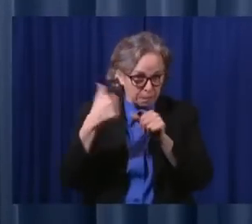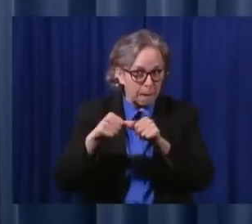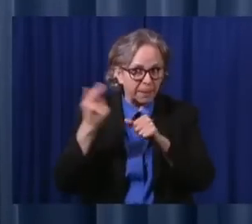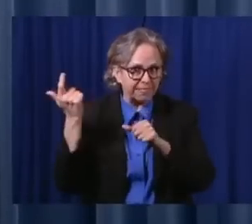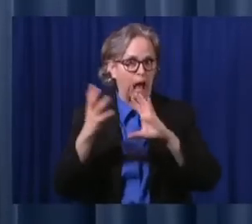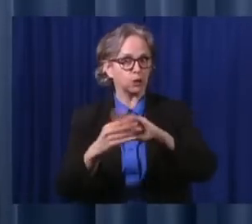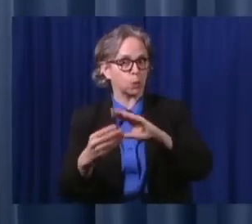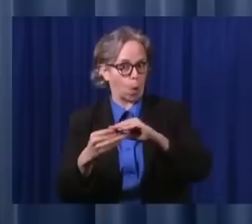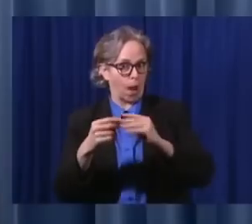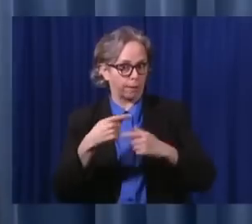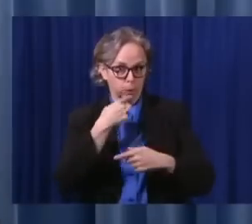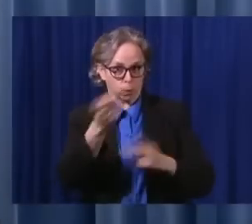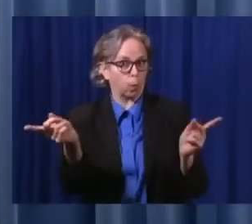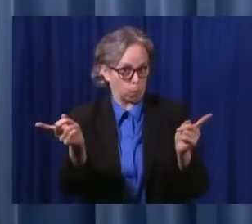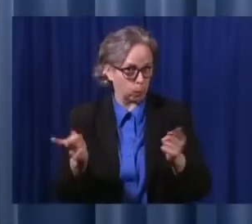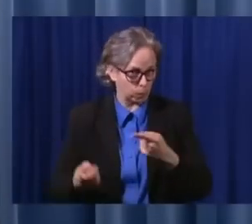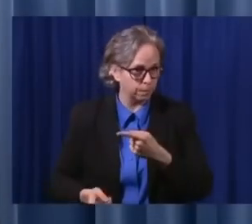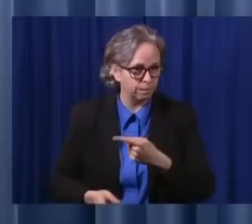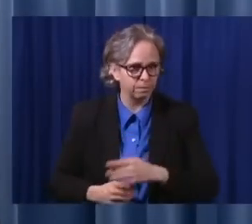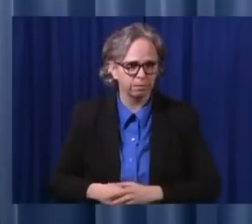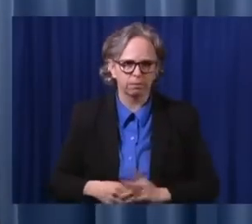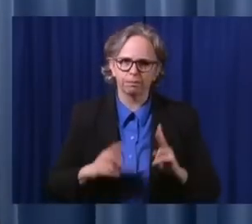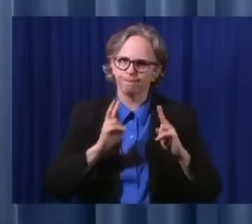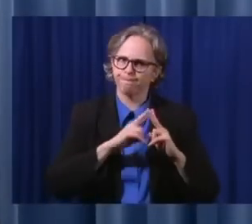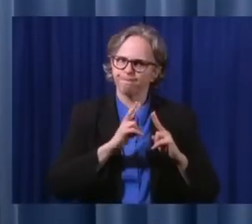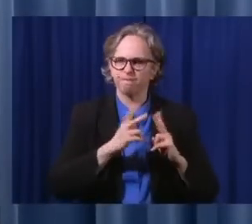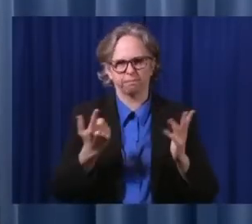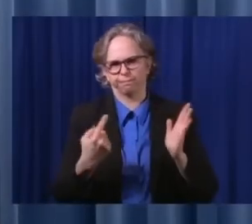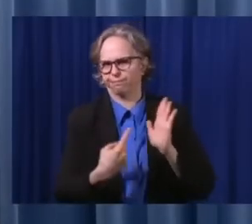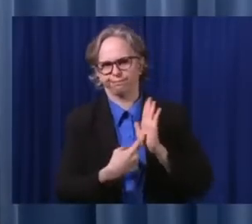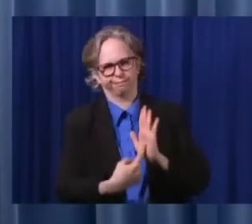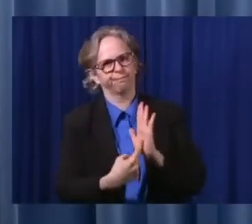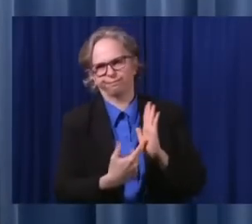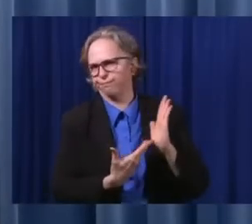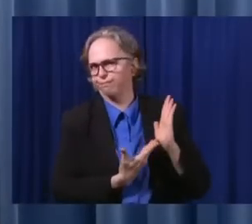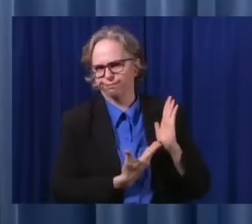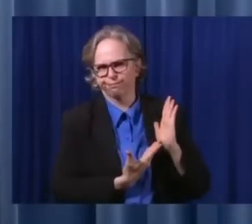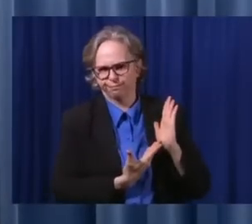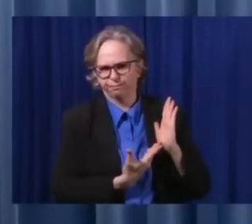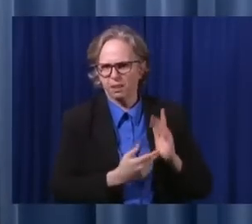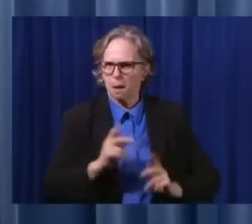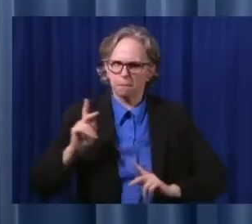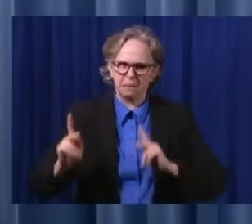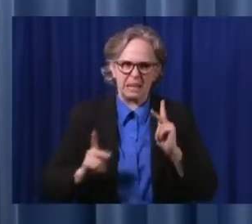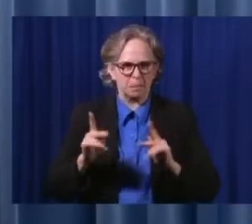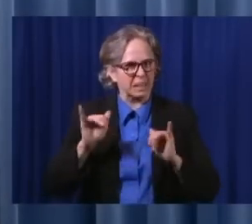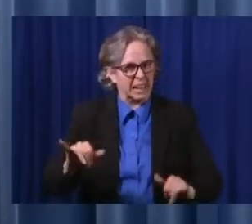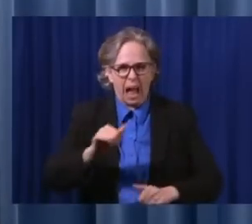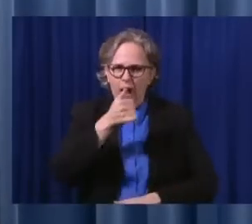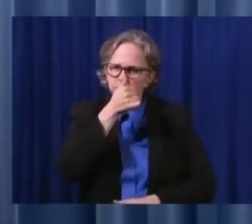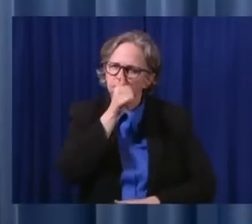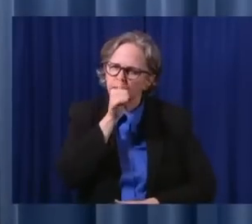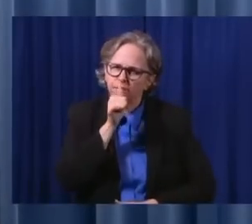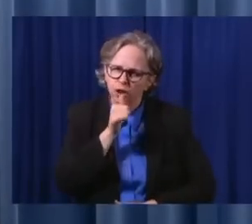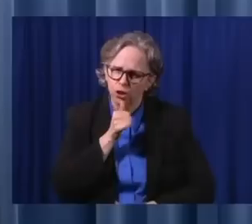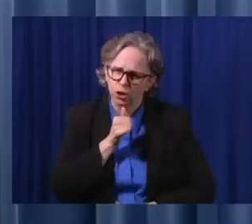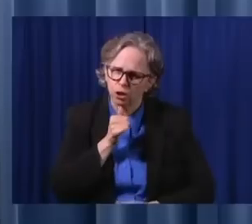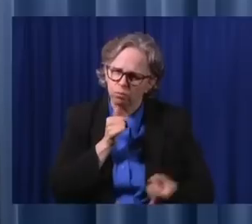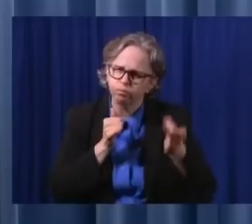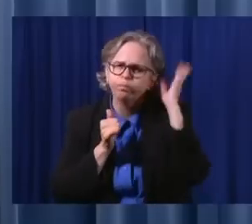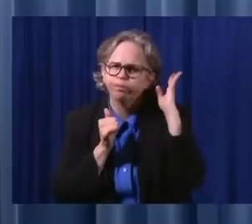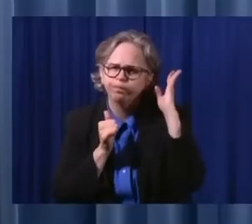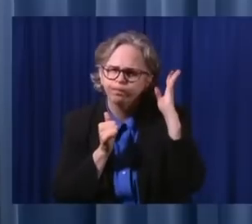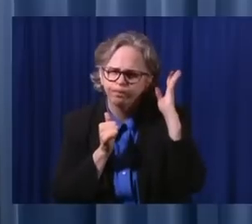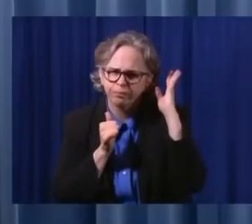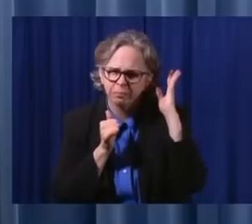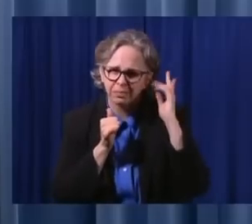people who don't die can suffer greatly. And the doctor indicated he was in the hospital, I think,